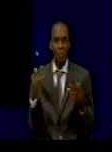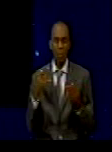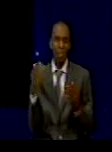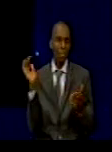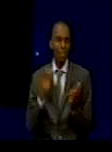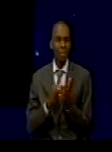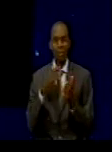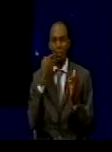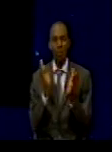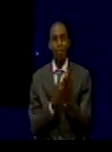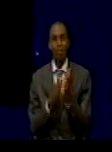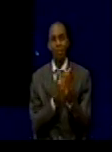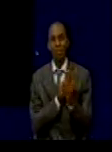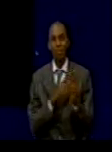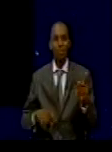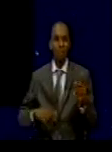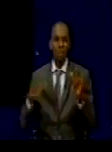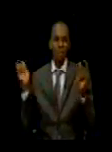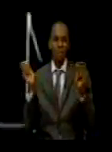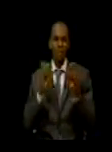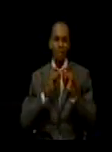Praise the Lord!